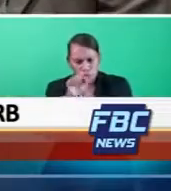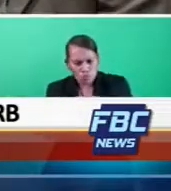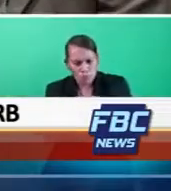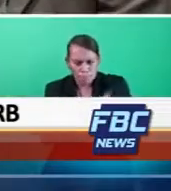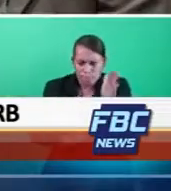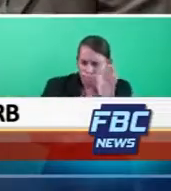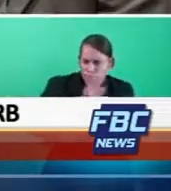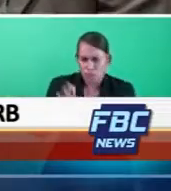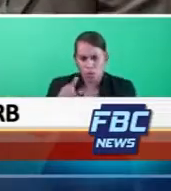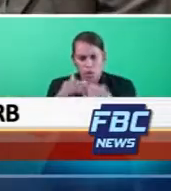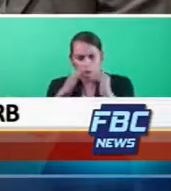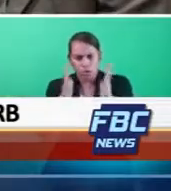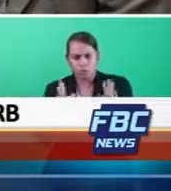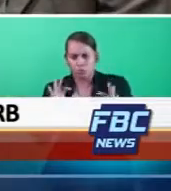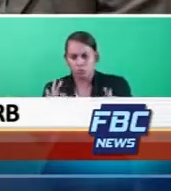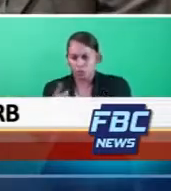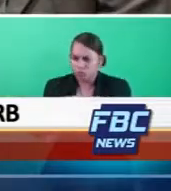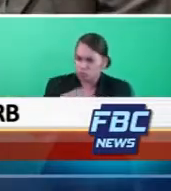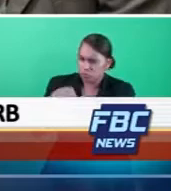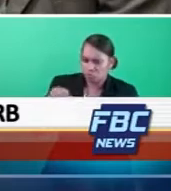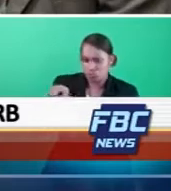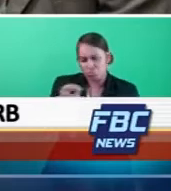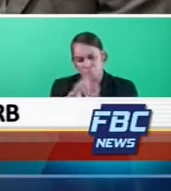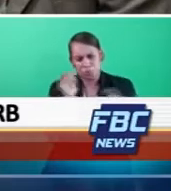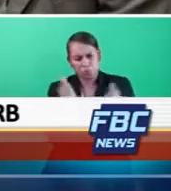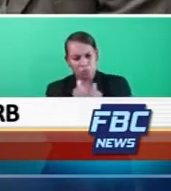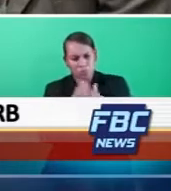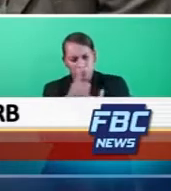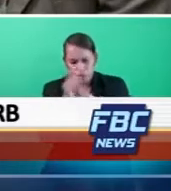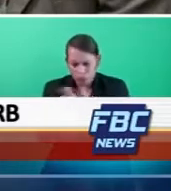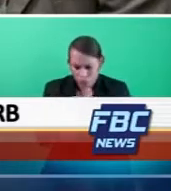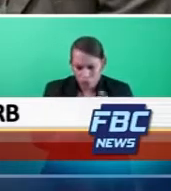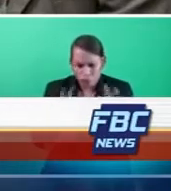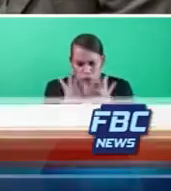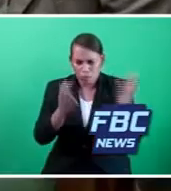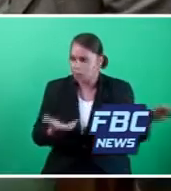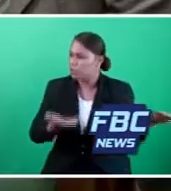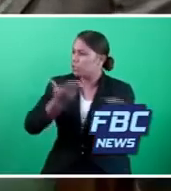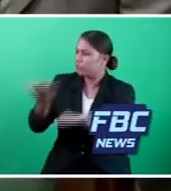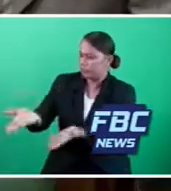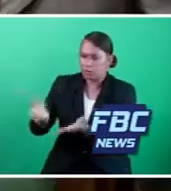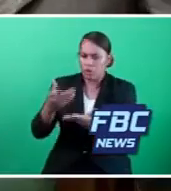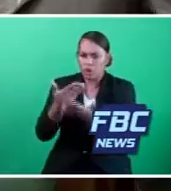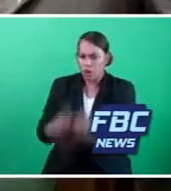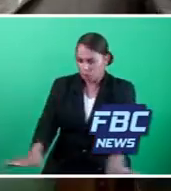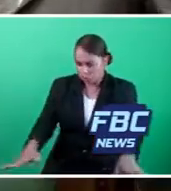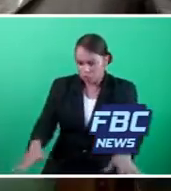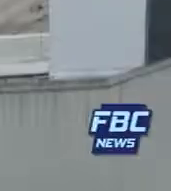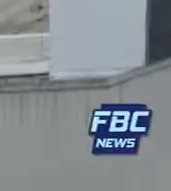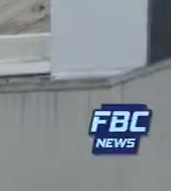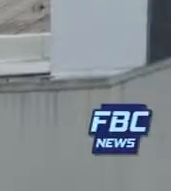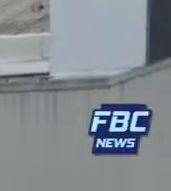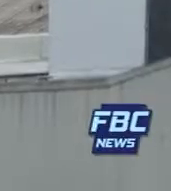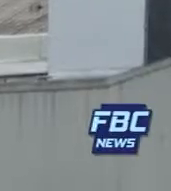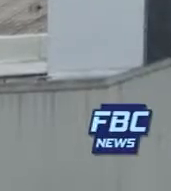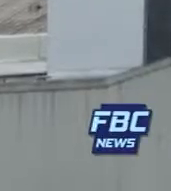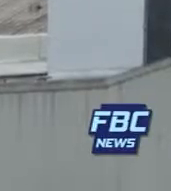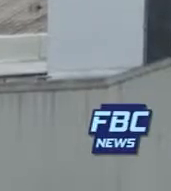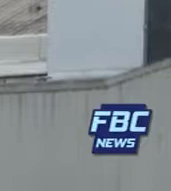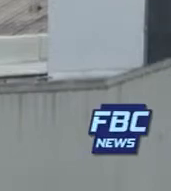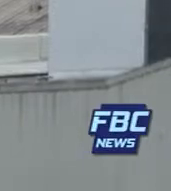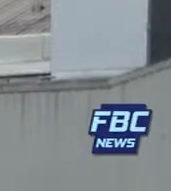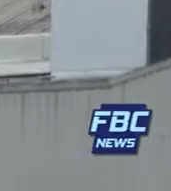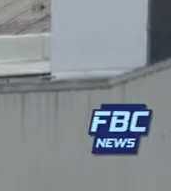in the application, it gets lost within the system. There is no proper tracking system. So by having an